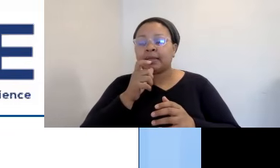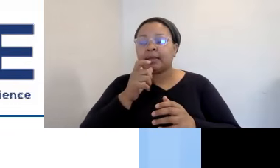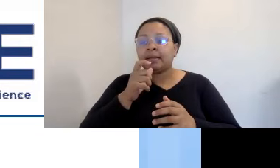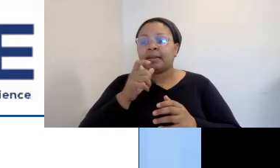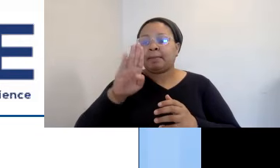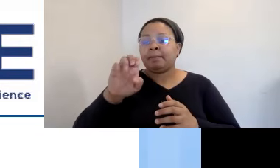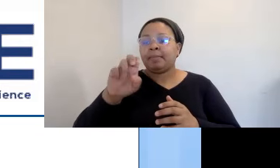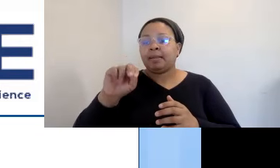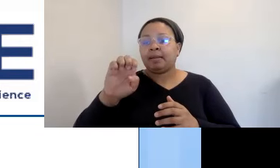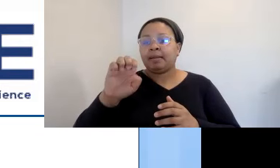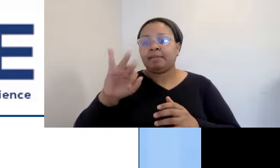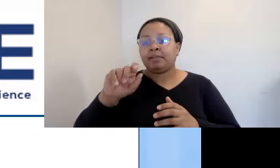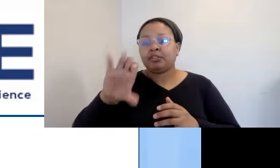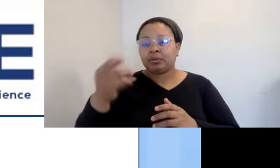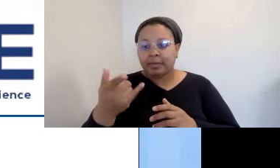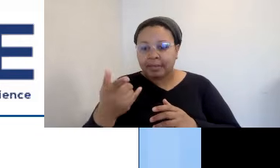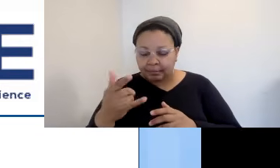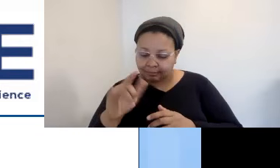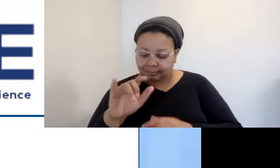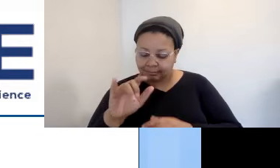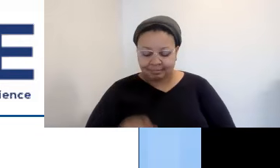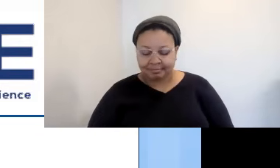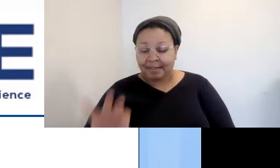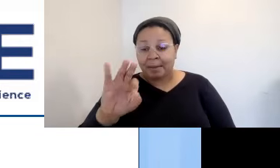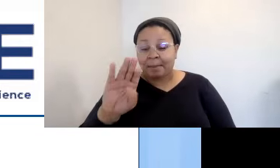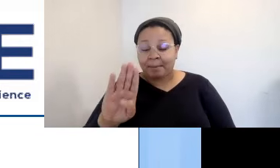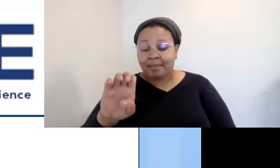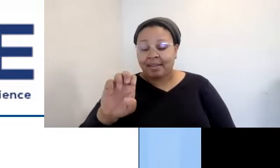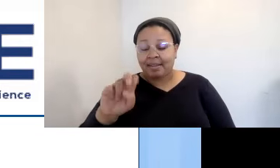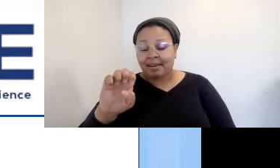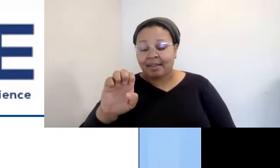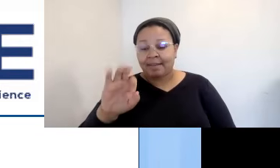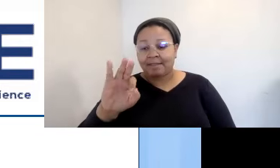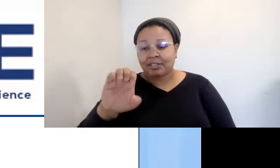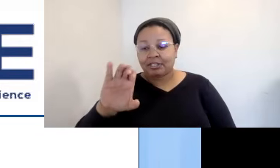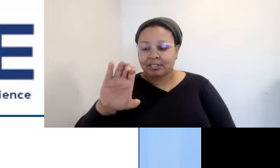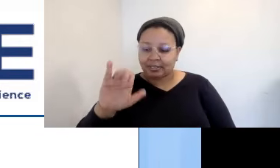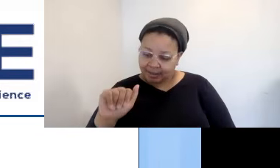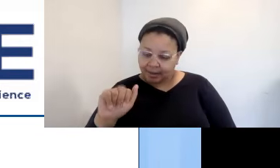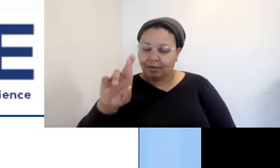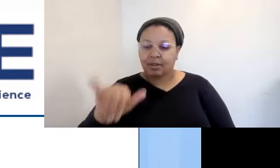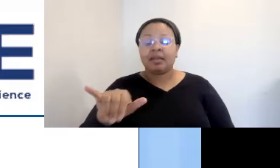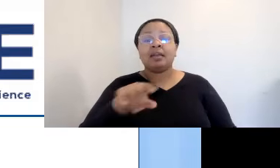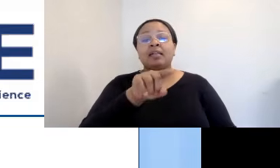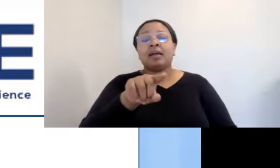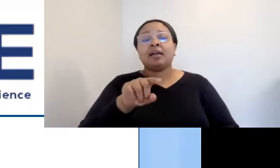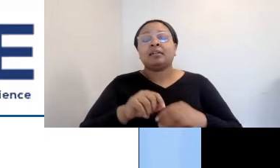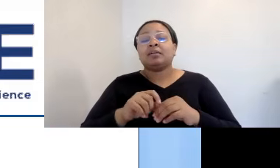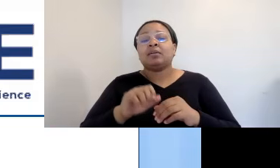an ALR, who is described as a parent or guardian or individual with power of